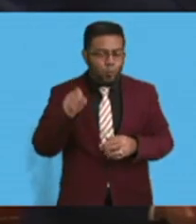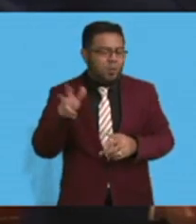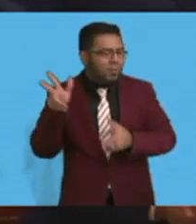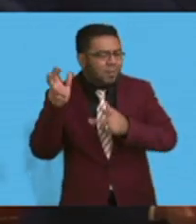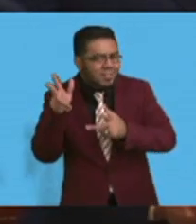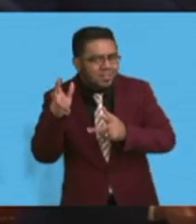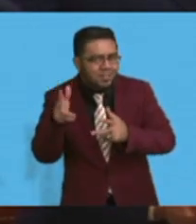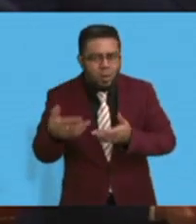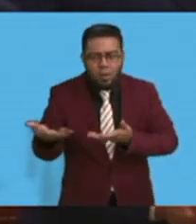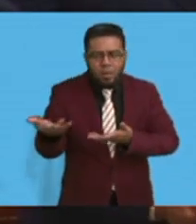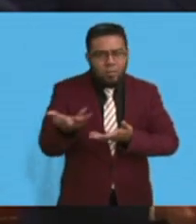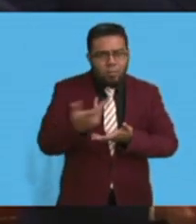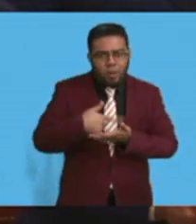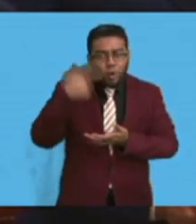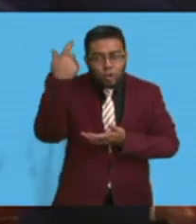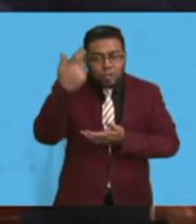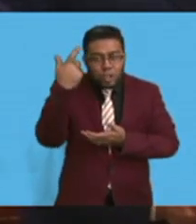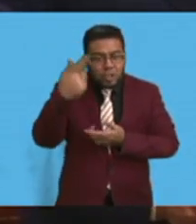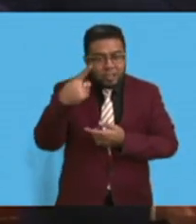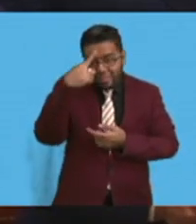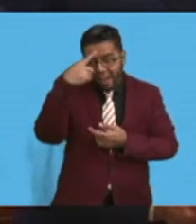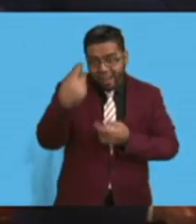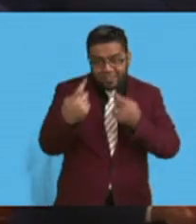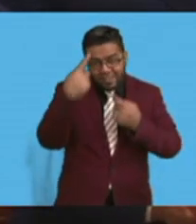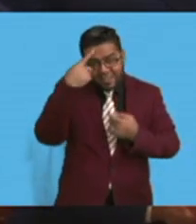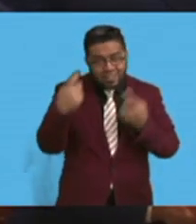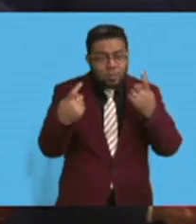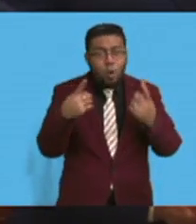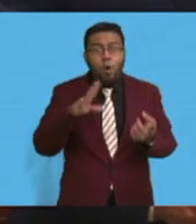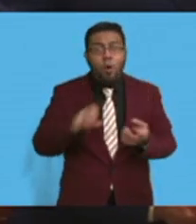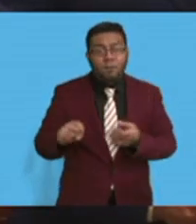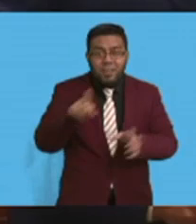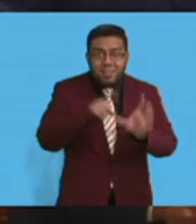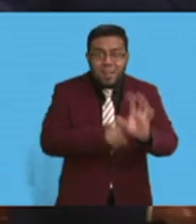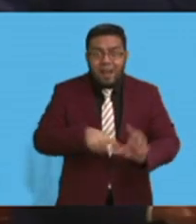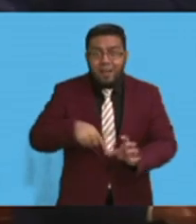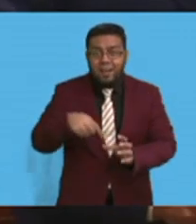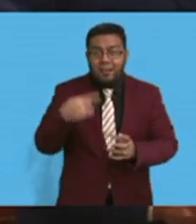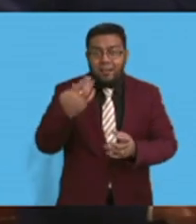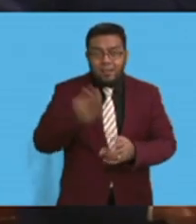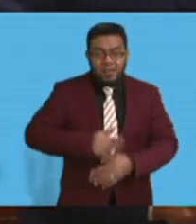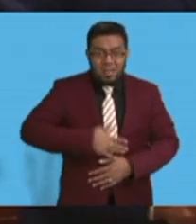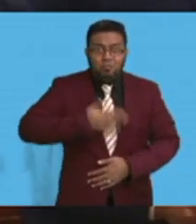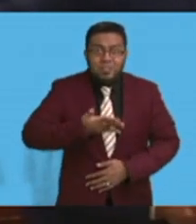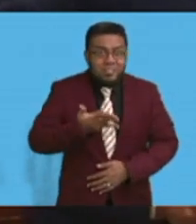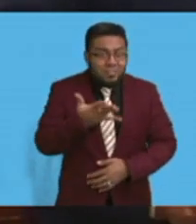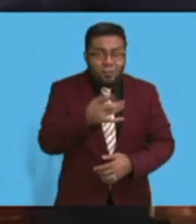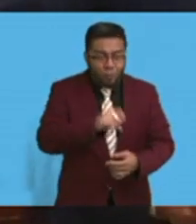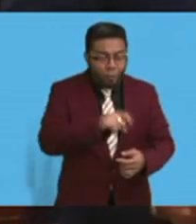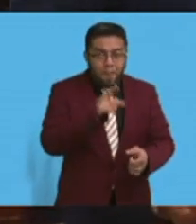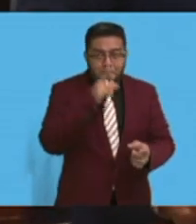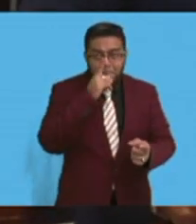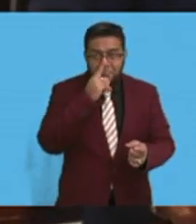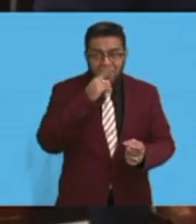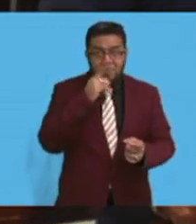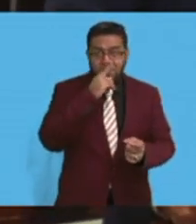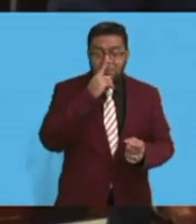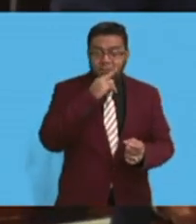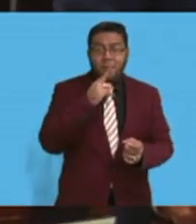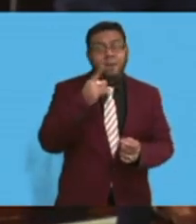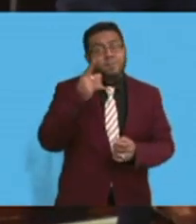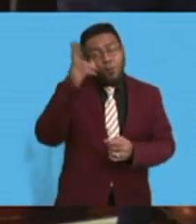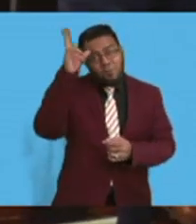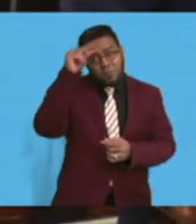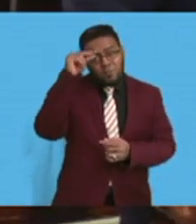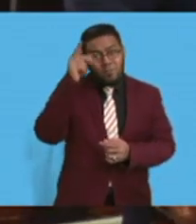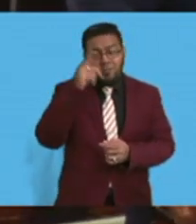and we've taken on the concerns, the ideas and the aspirations of young, ambitious Fijians. It is critical that these programs stay relevant